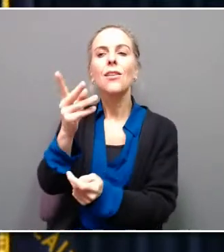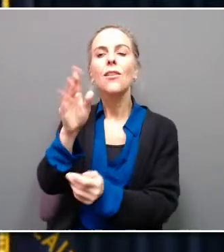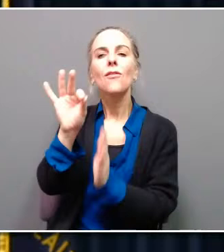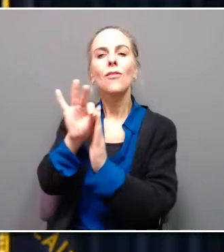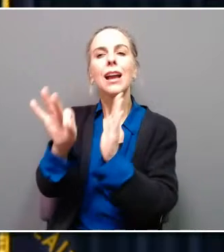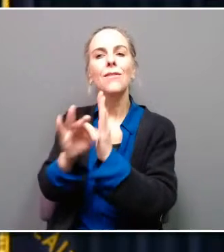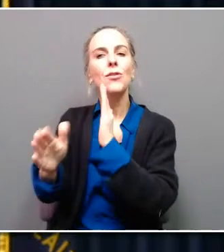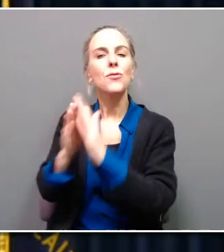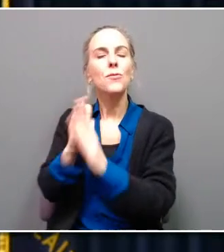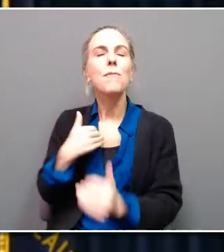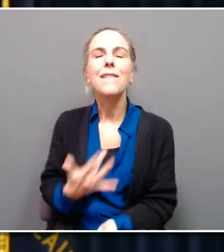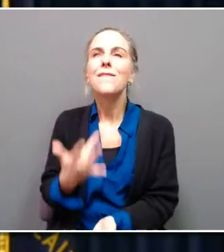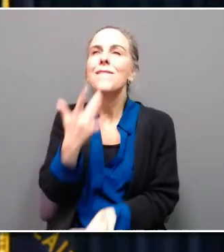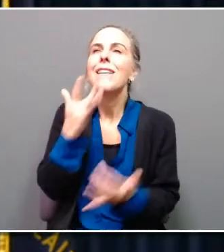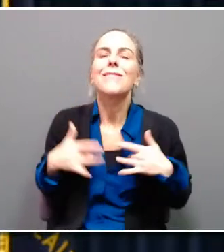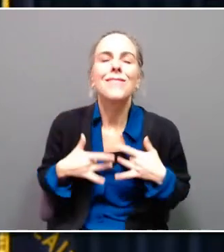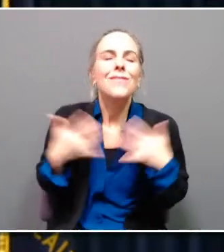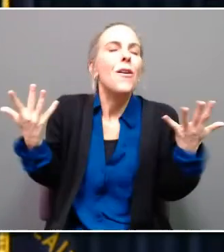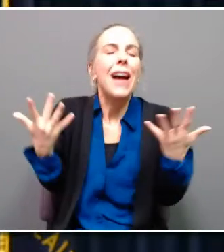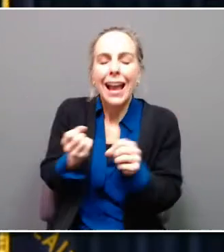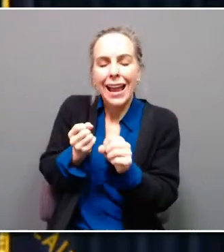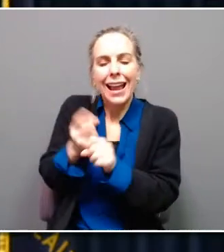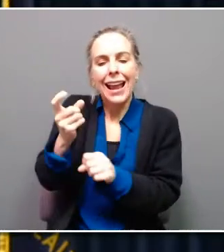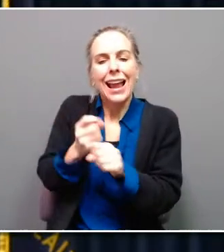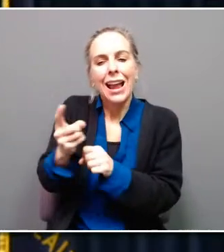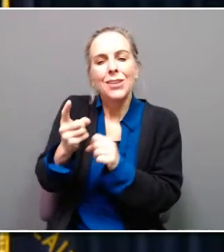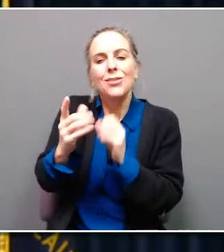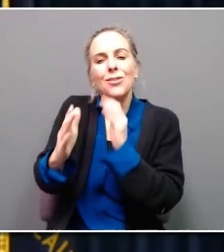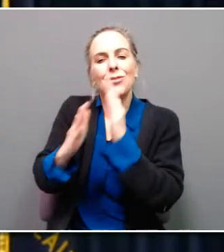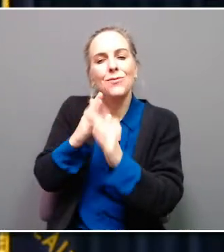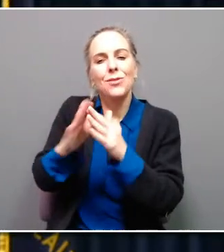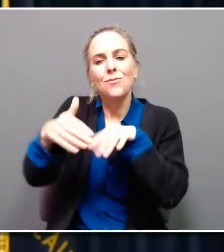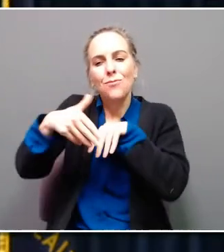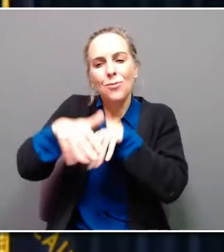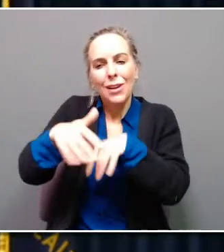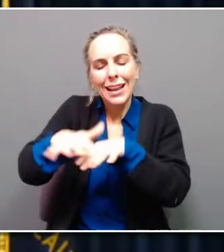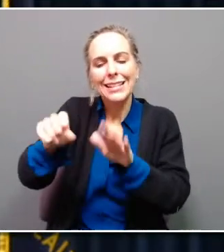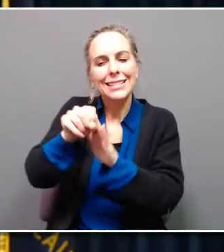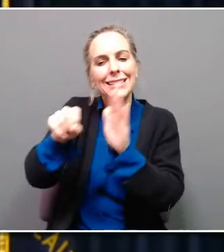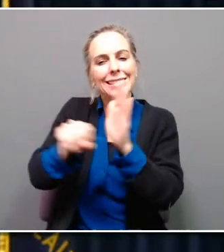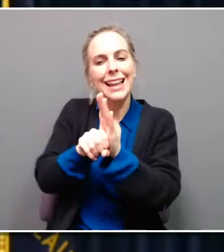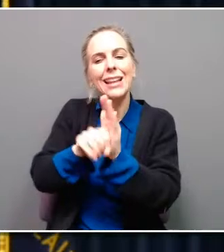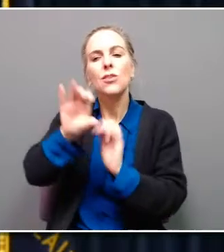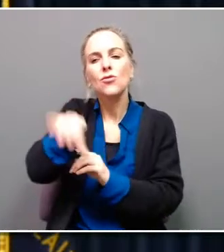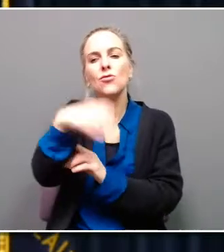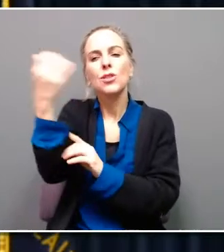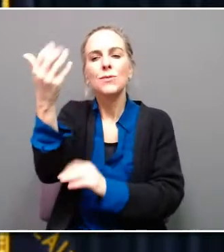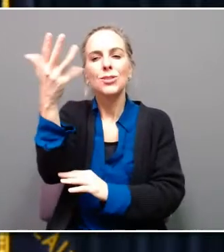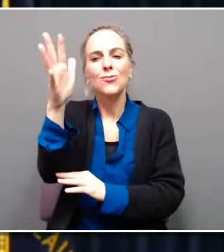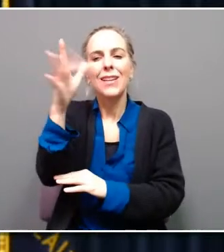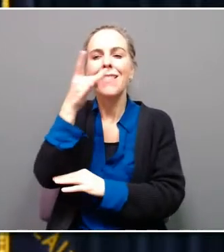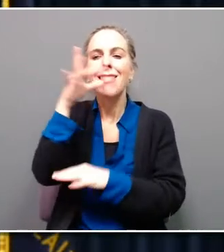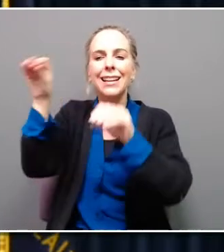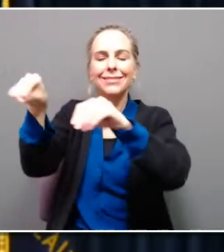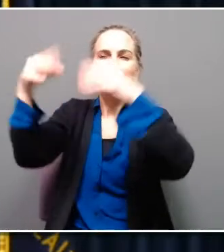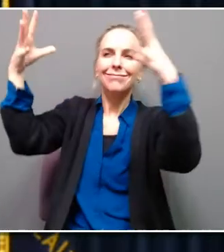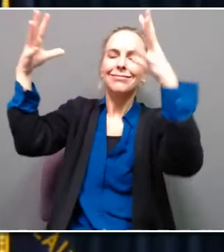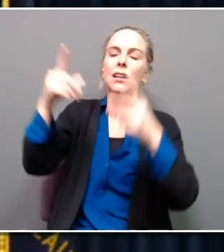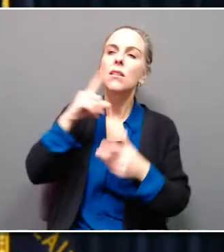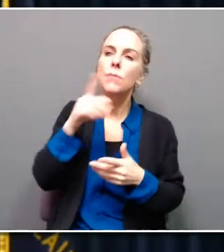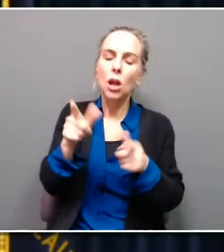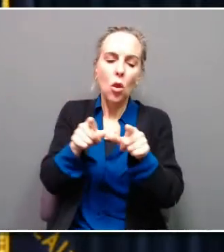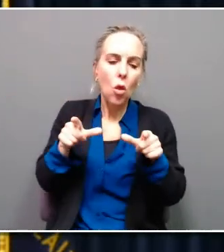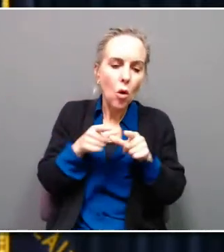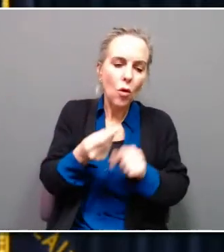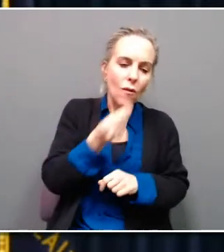we do, the annual Christmas parade and state Christmas tree lighting, and I hope we see you there too. There'll be local food trucks, games, and a